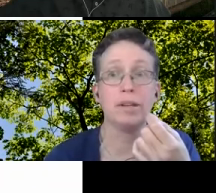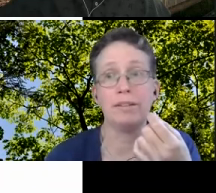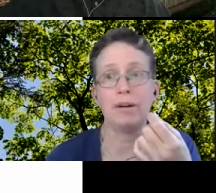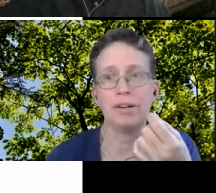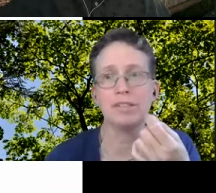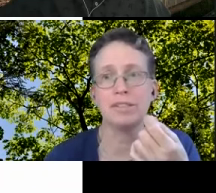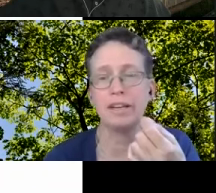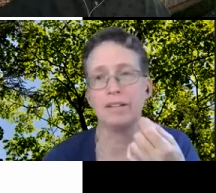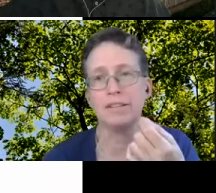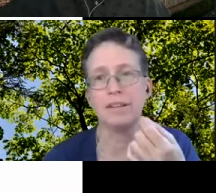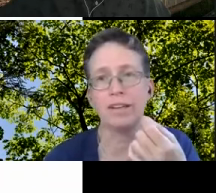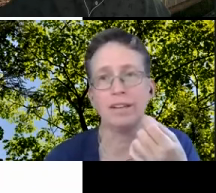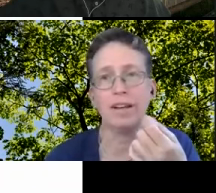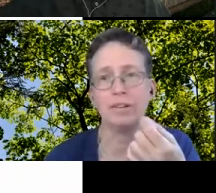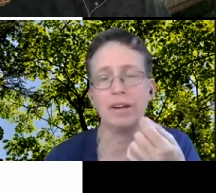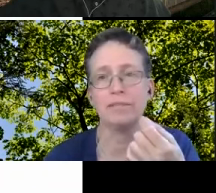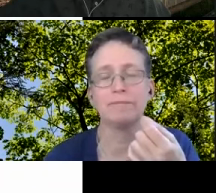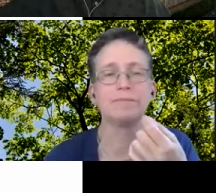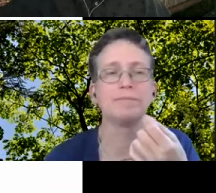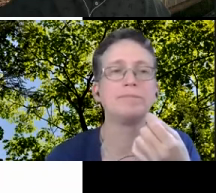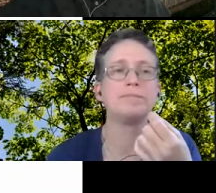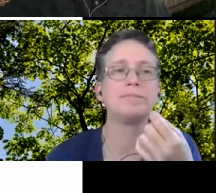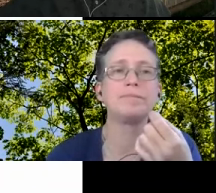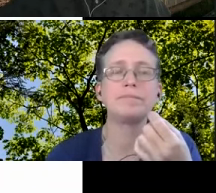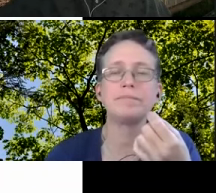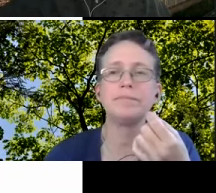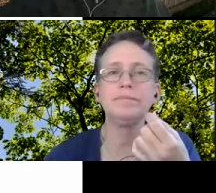chew on the flowers and suck the nectar out.